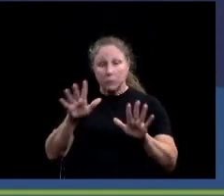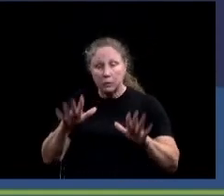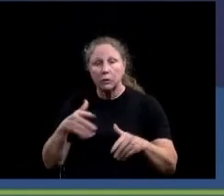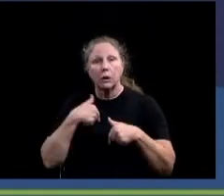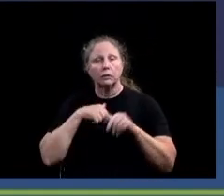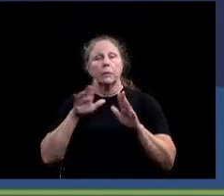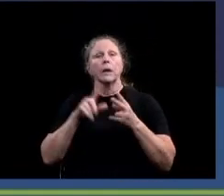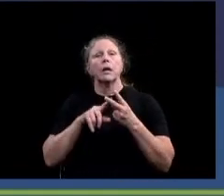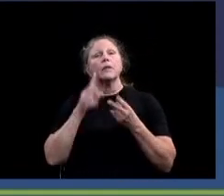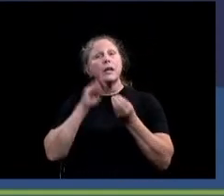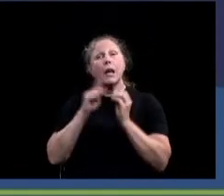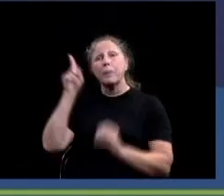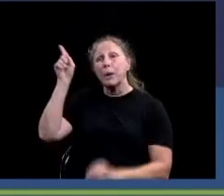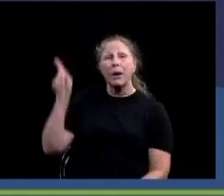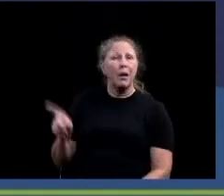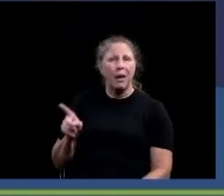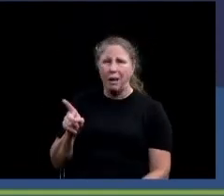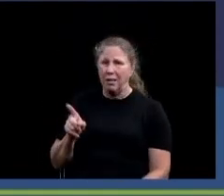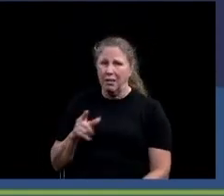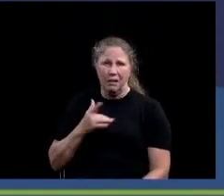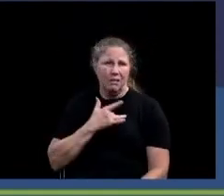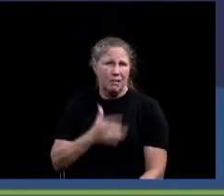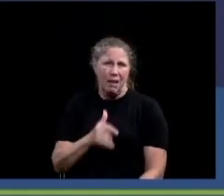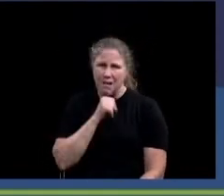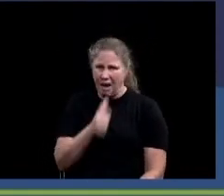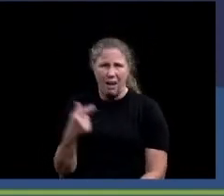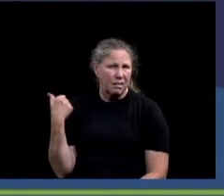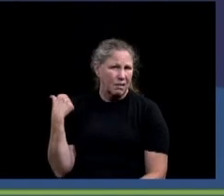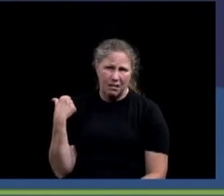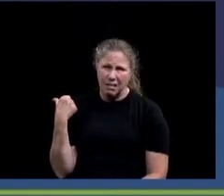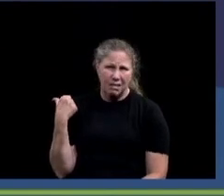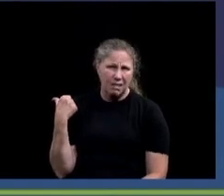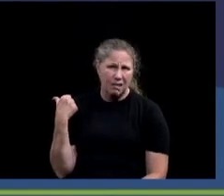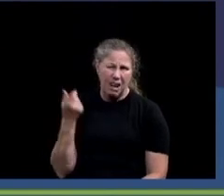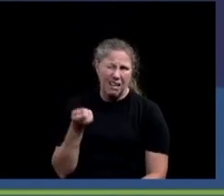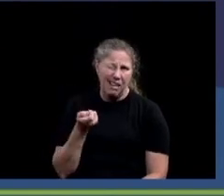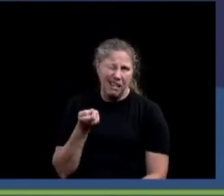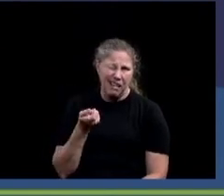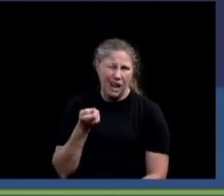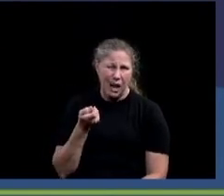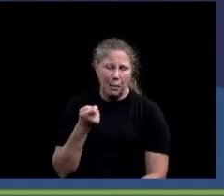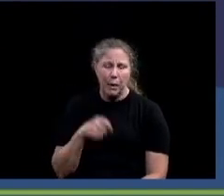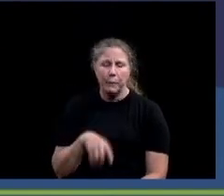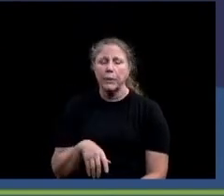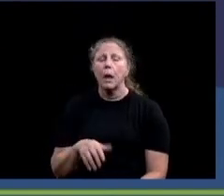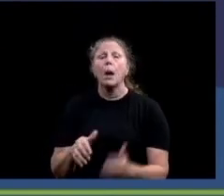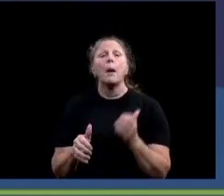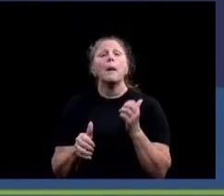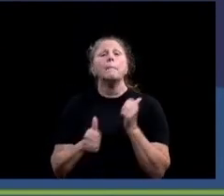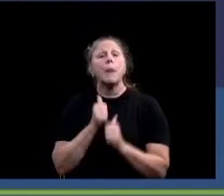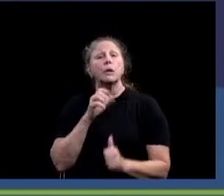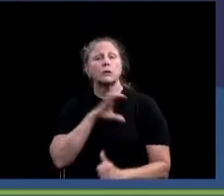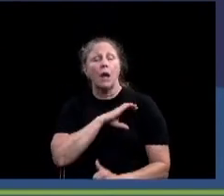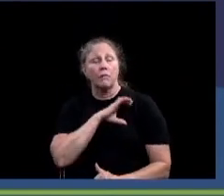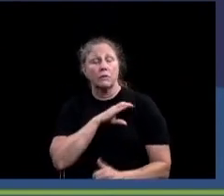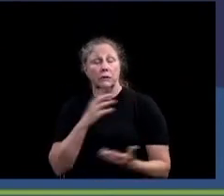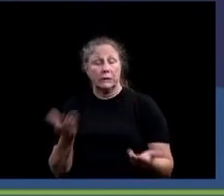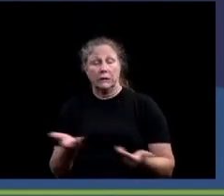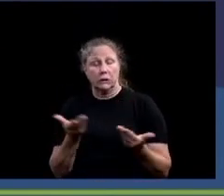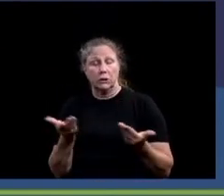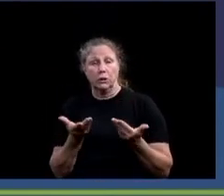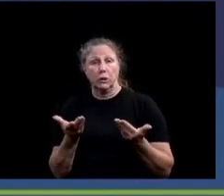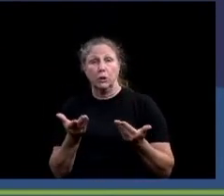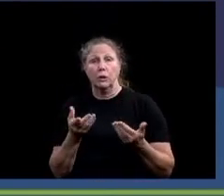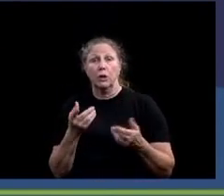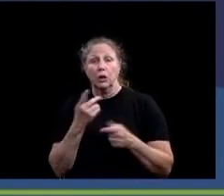used. Most officers have gotten away from any of those tools for impact.